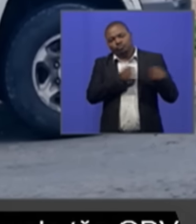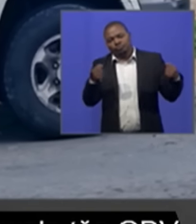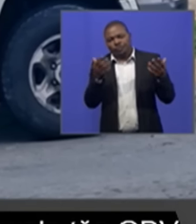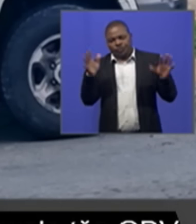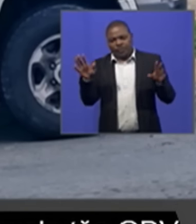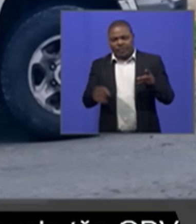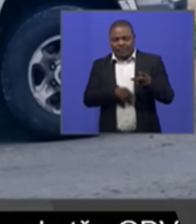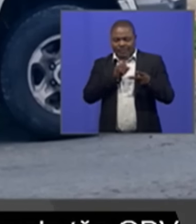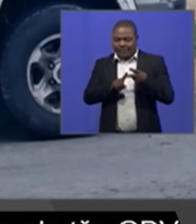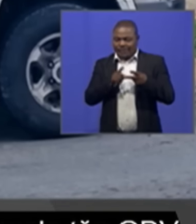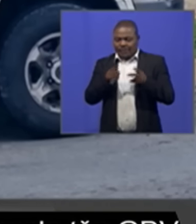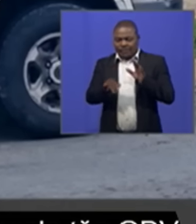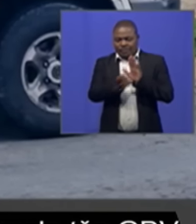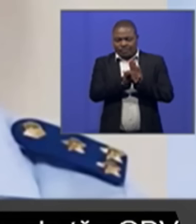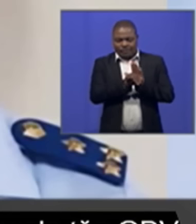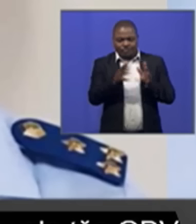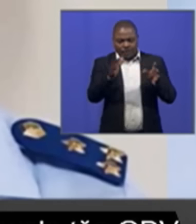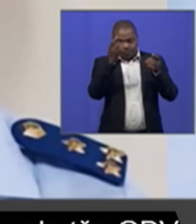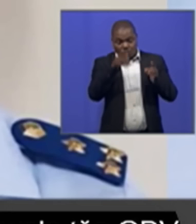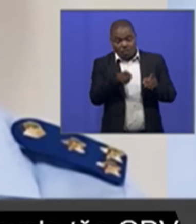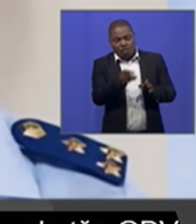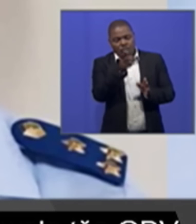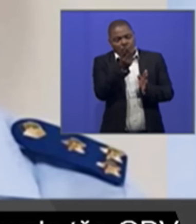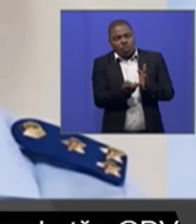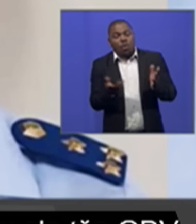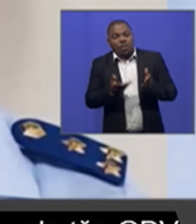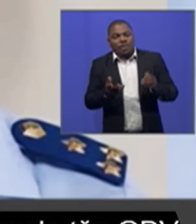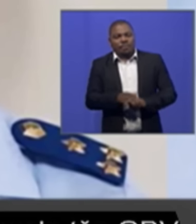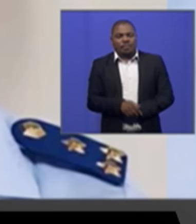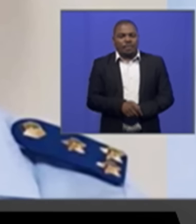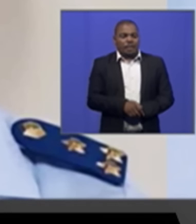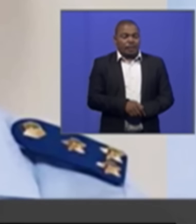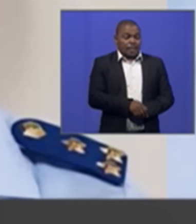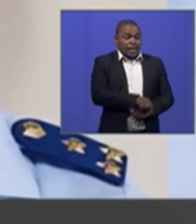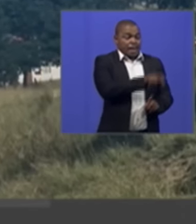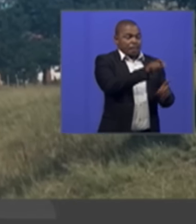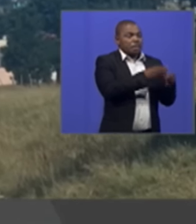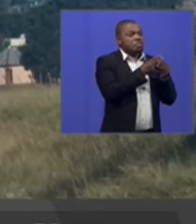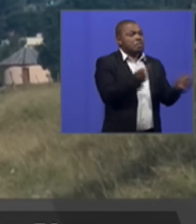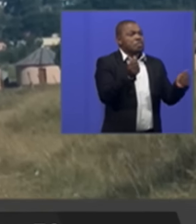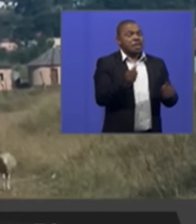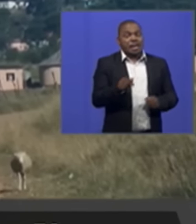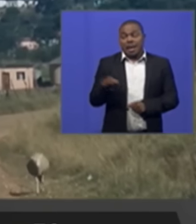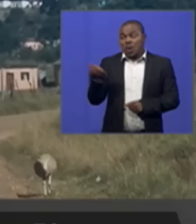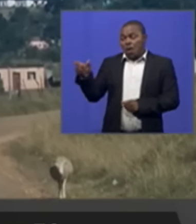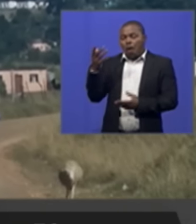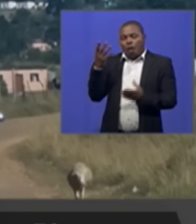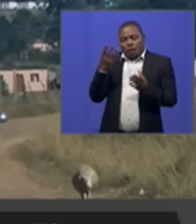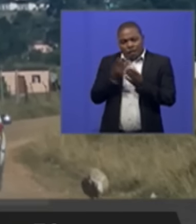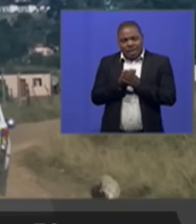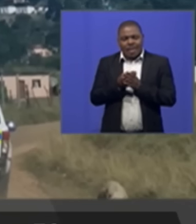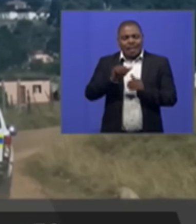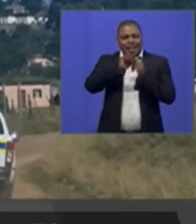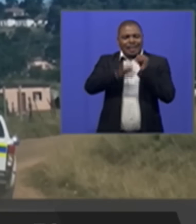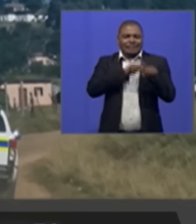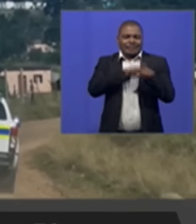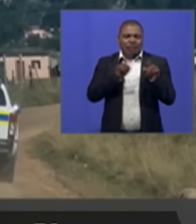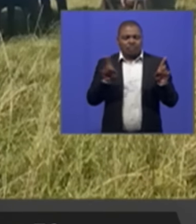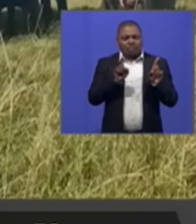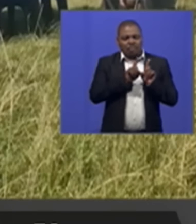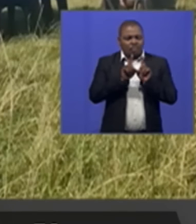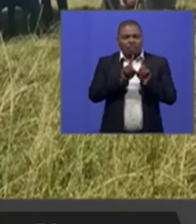šupa lebitla leo la go se iše. After the victim's disappearance, the suspect, being the last person seen with her, was